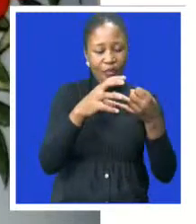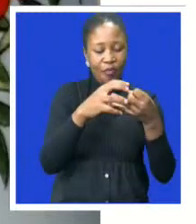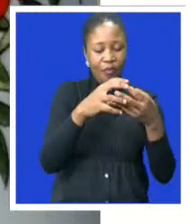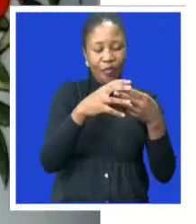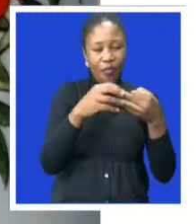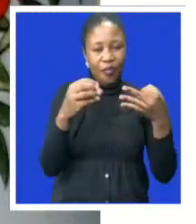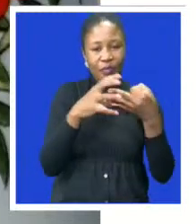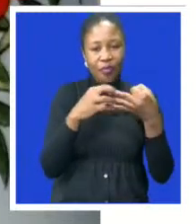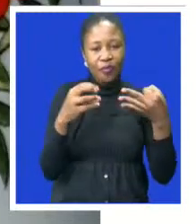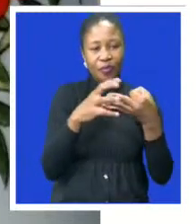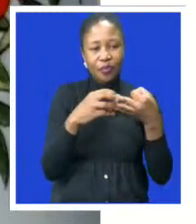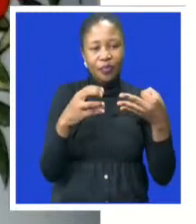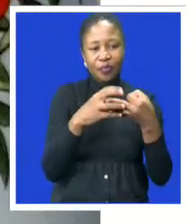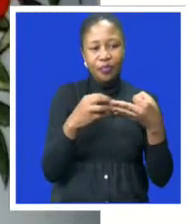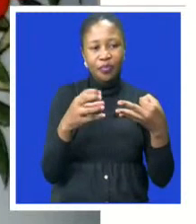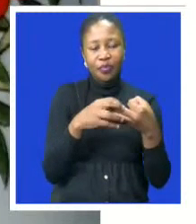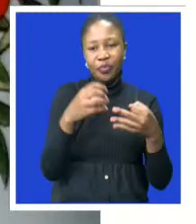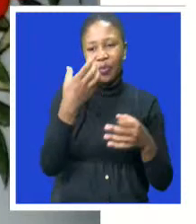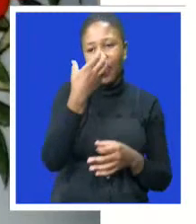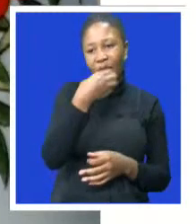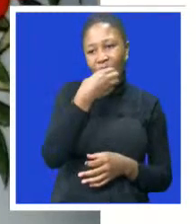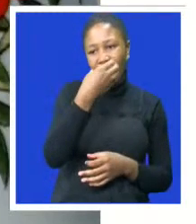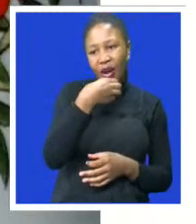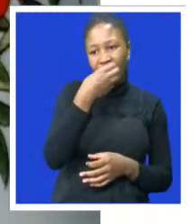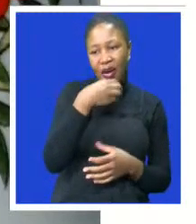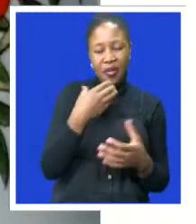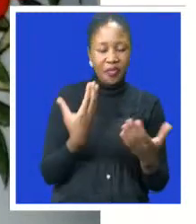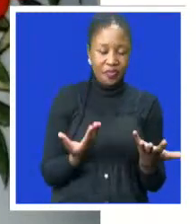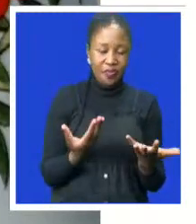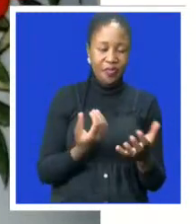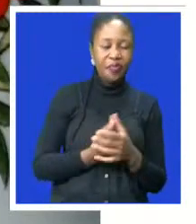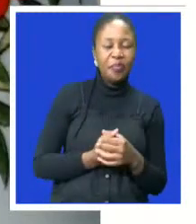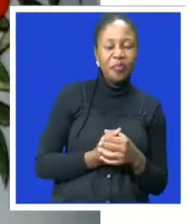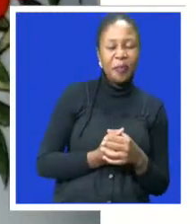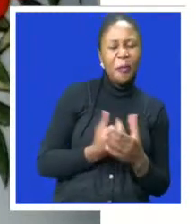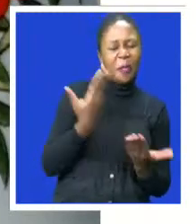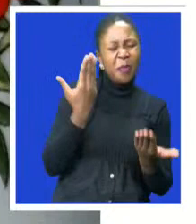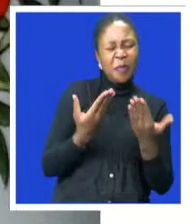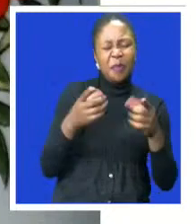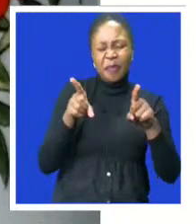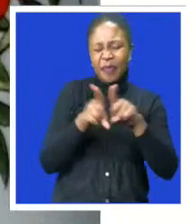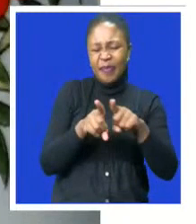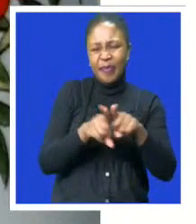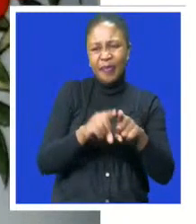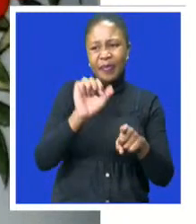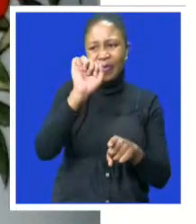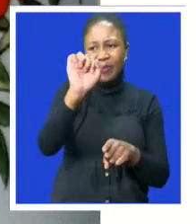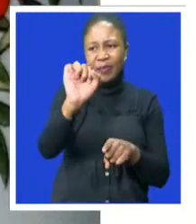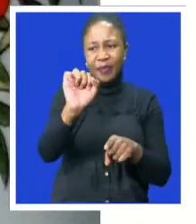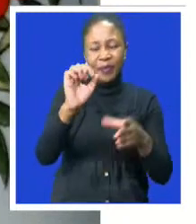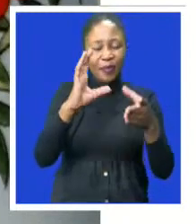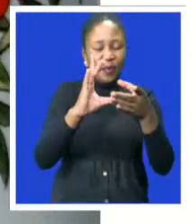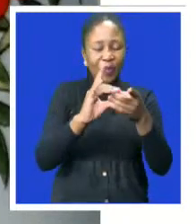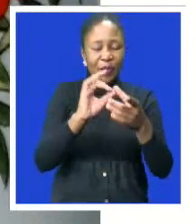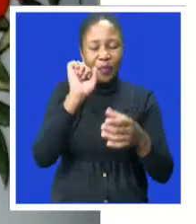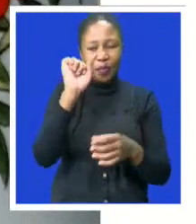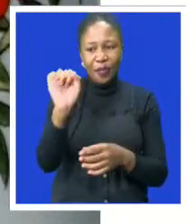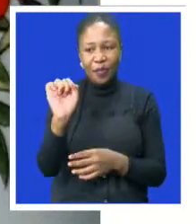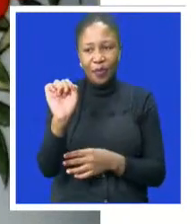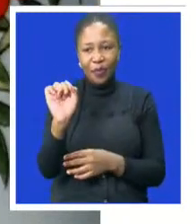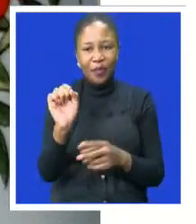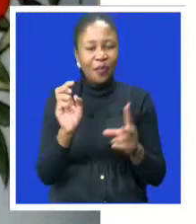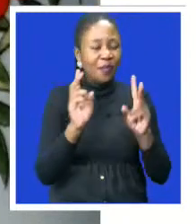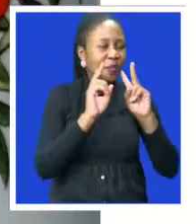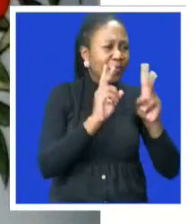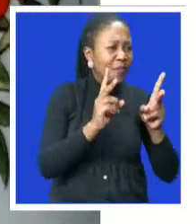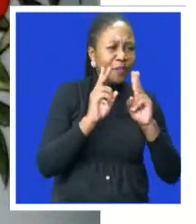Lena, you also sometimes walk around your home and see some fruit trees. Some of those fruit trees you have